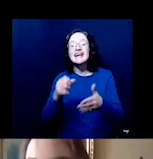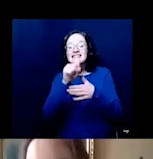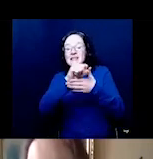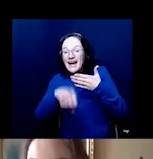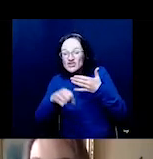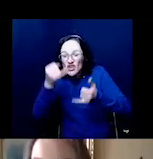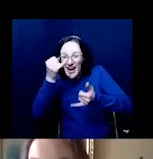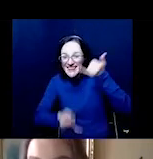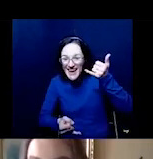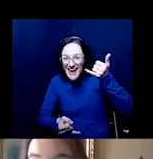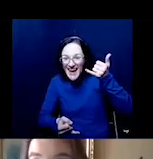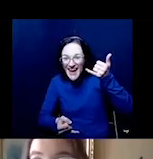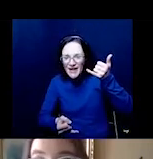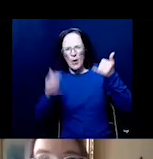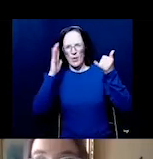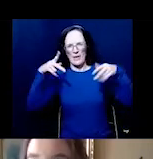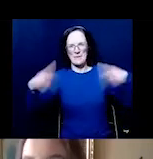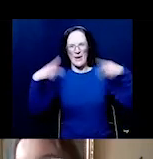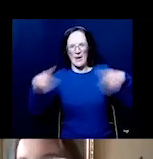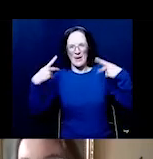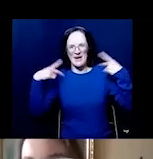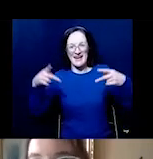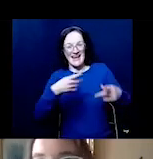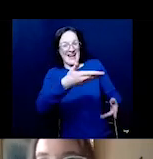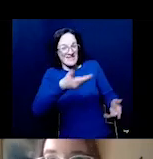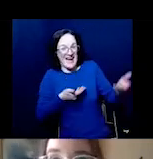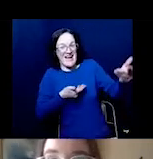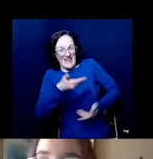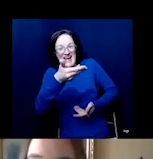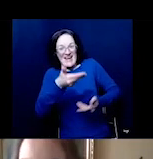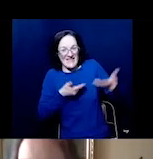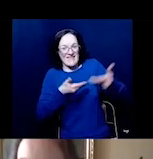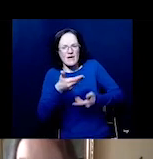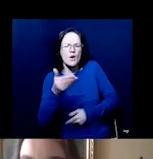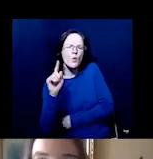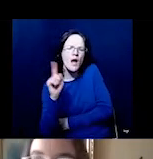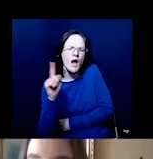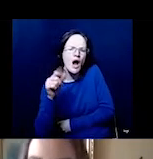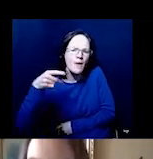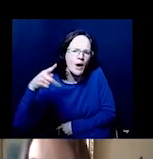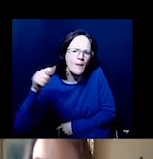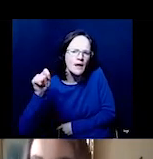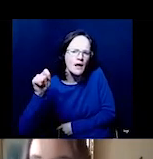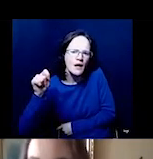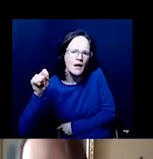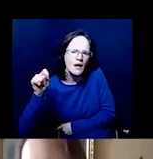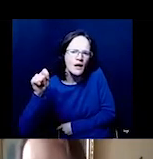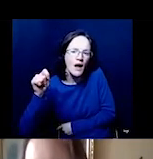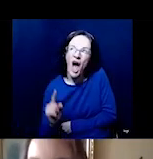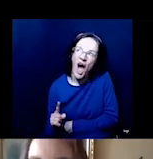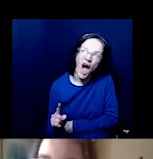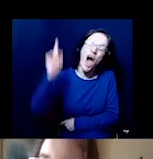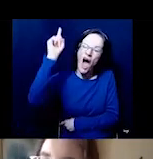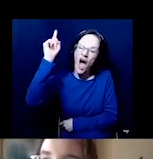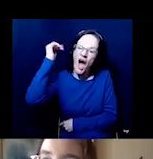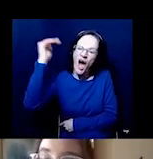is at an apartment with stairs, well, that person with a disability is automatically excluded by all the end of the semester parties. So